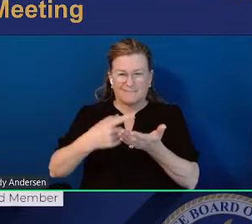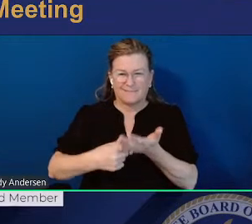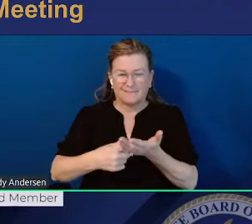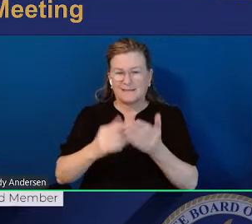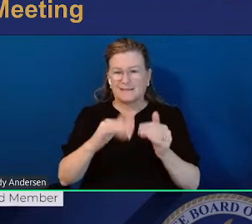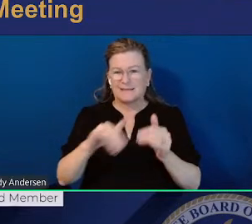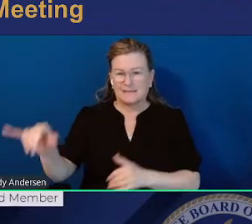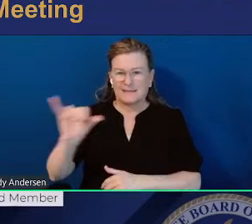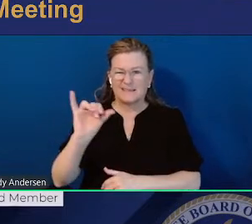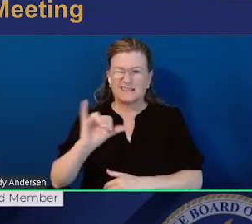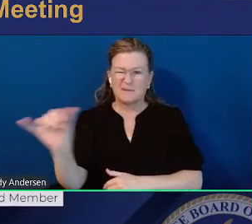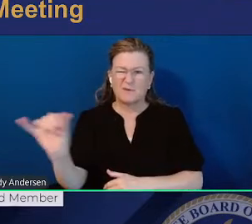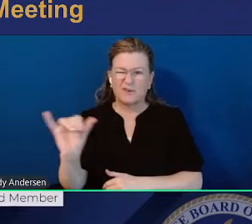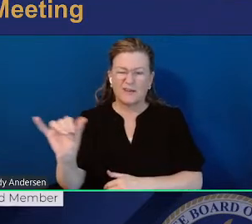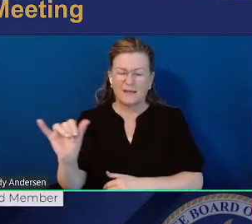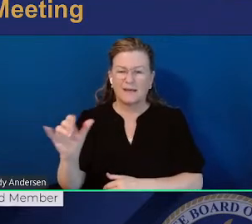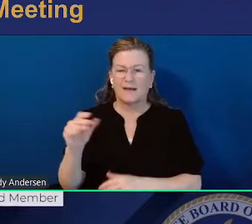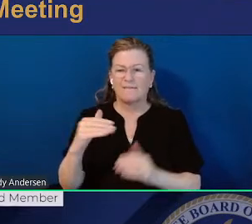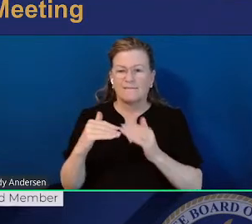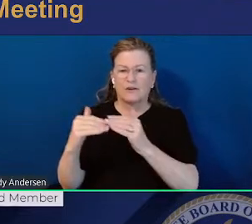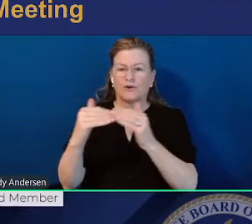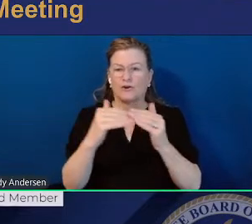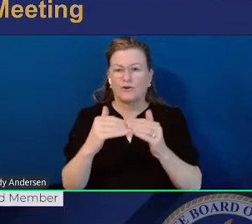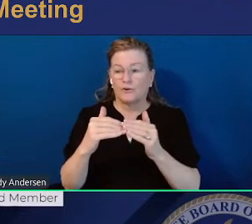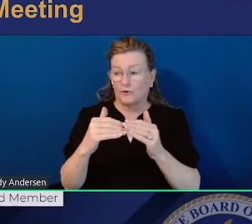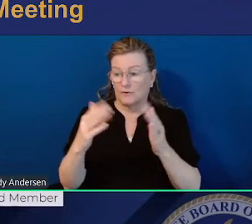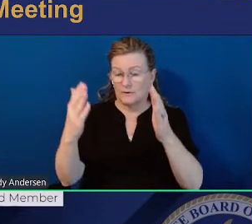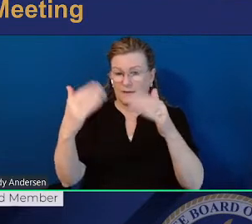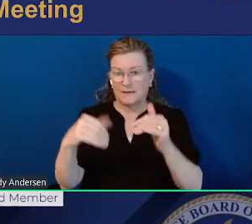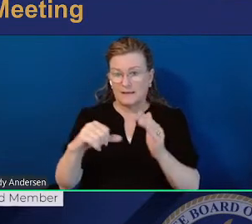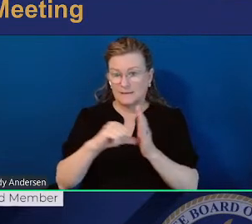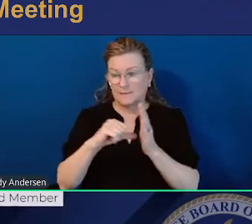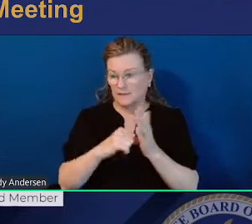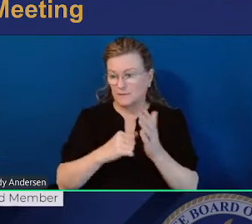to the next page?